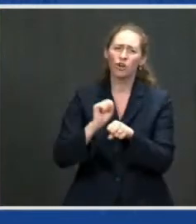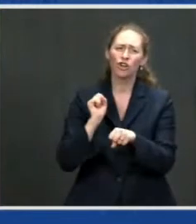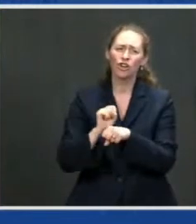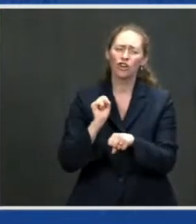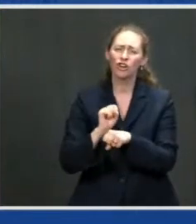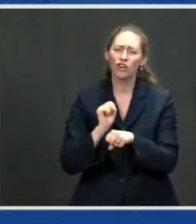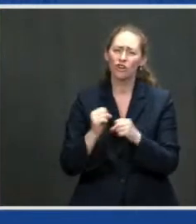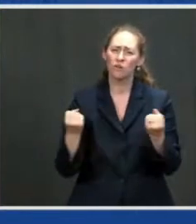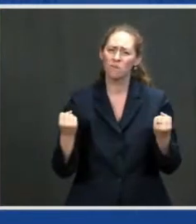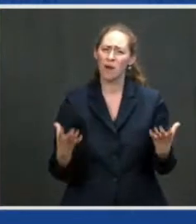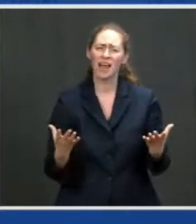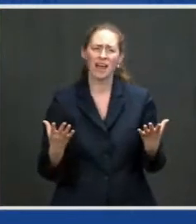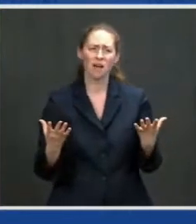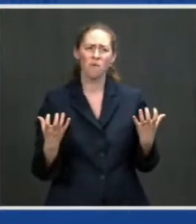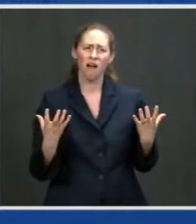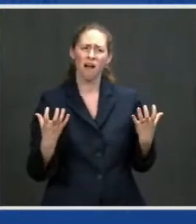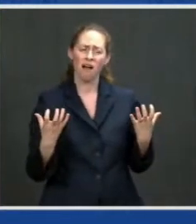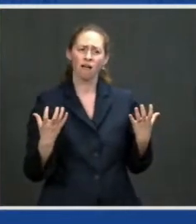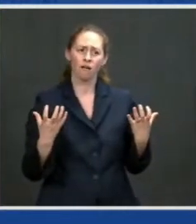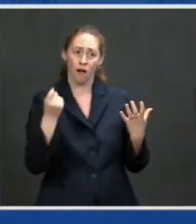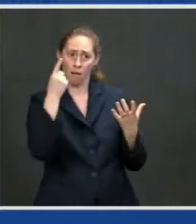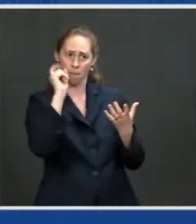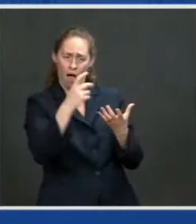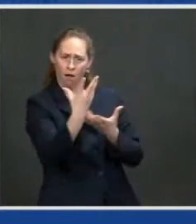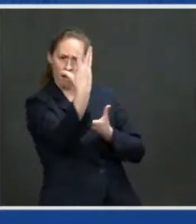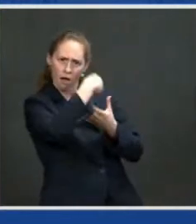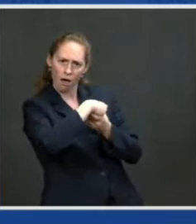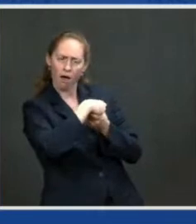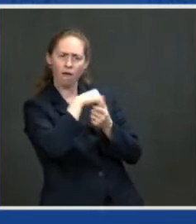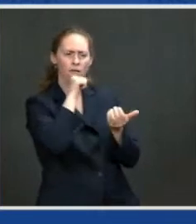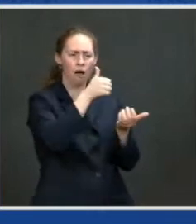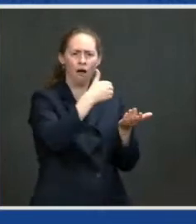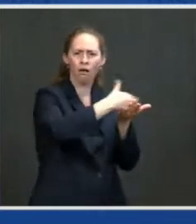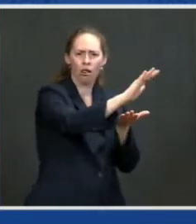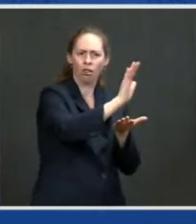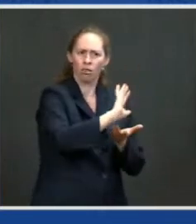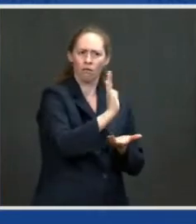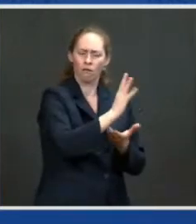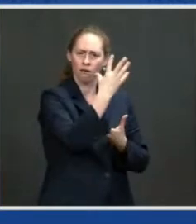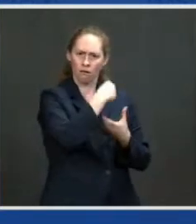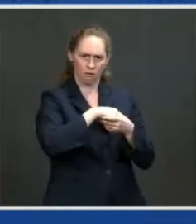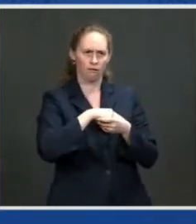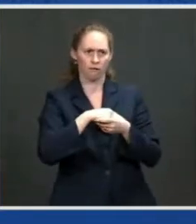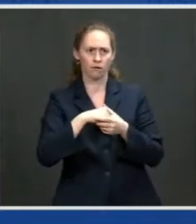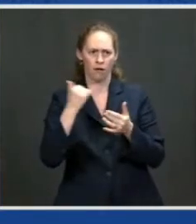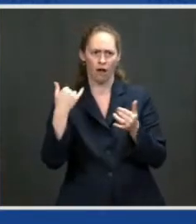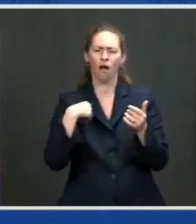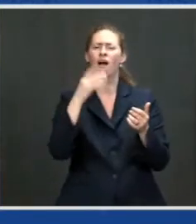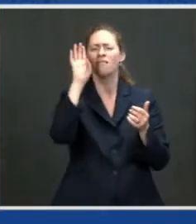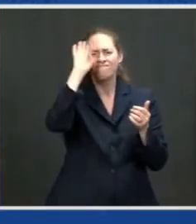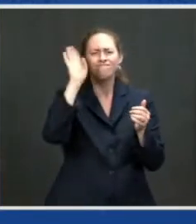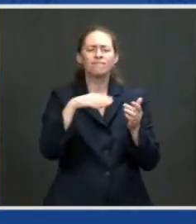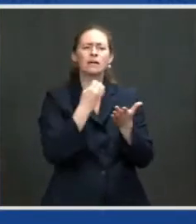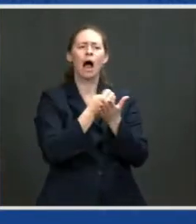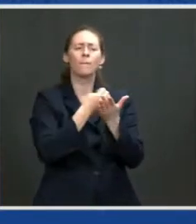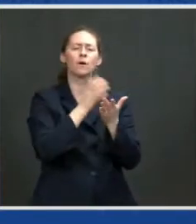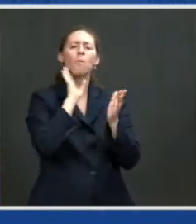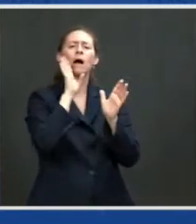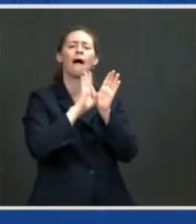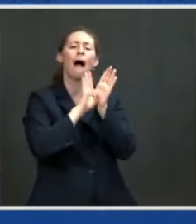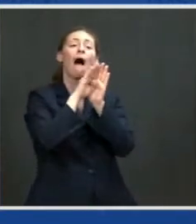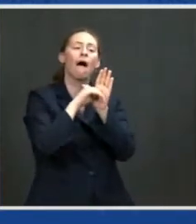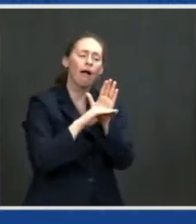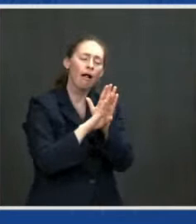is going to be in on the deal this time. Now, as our economy recovers, there's going to be some bumps in the road. We know that. Of course there will be.